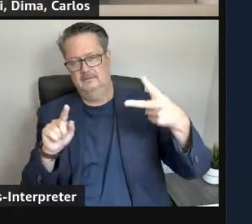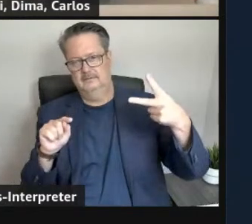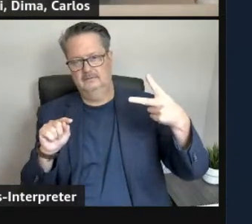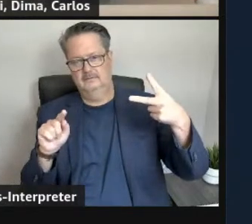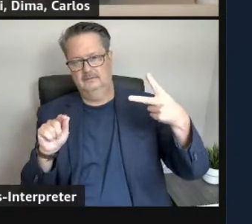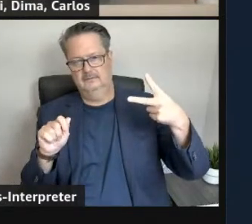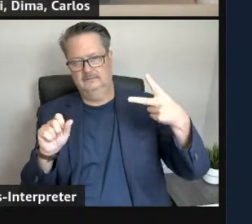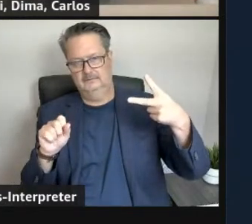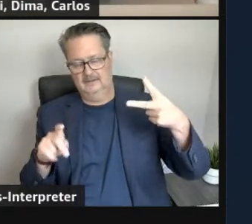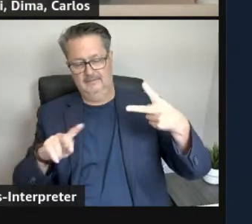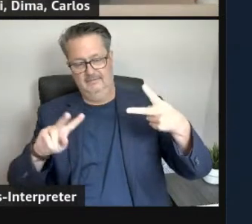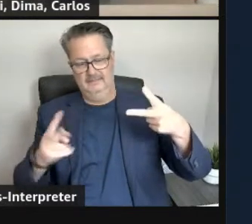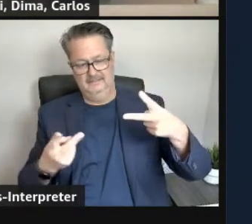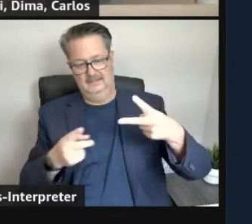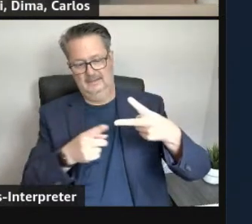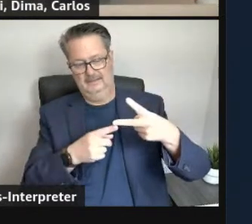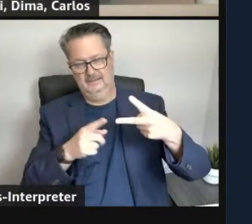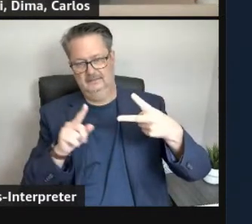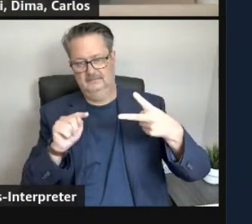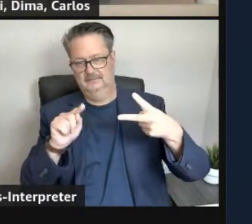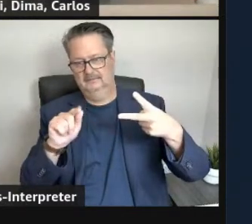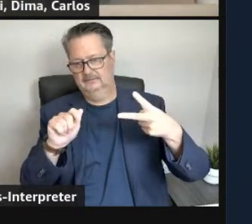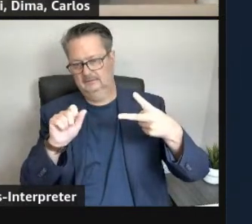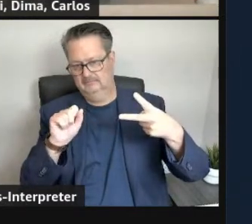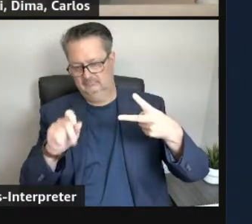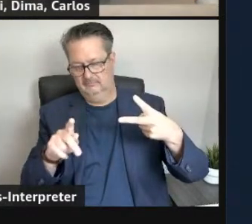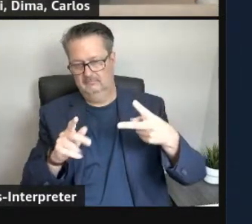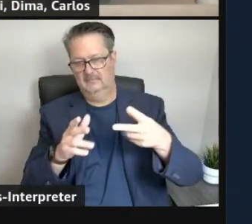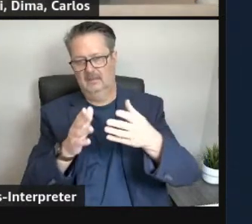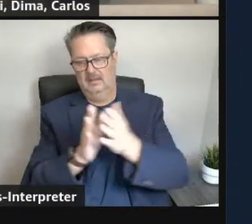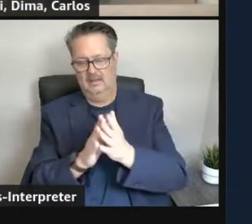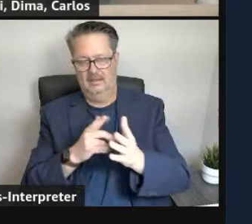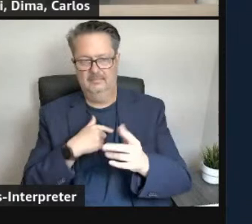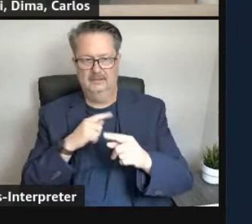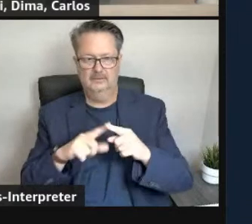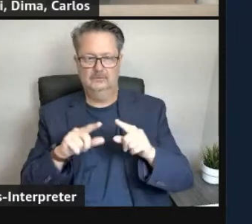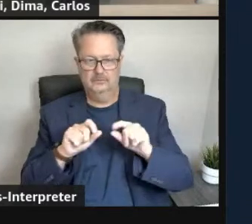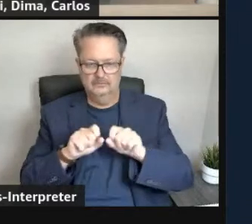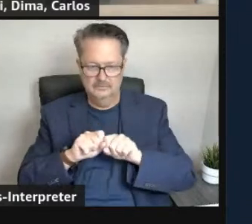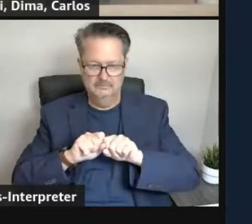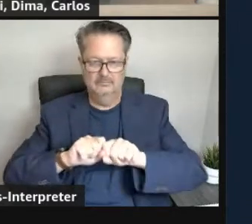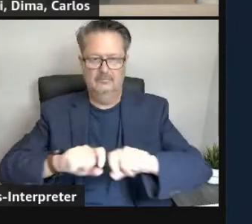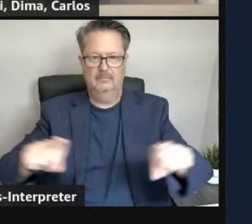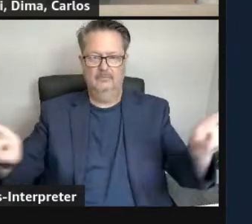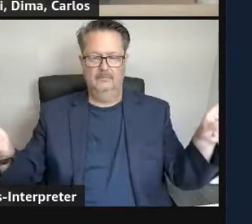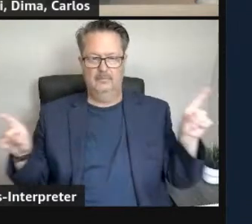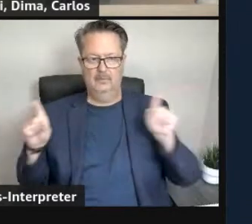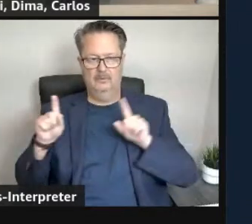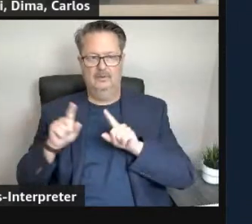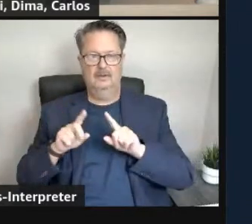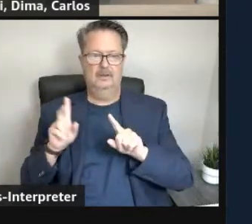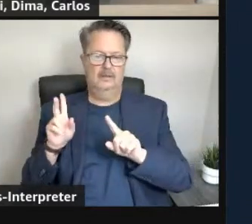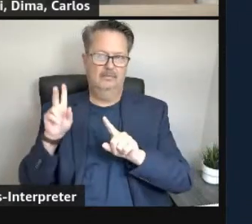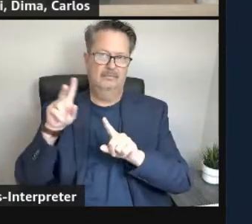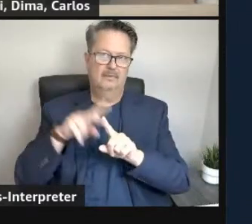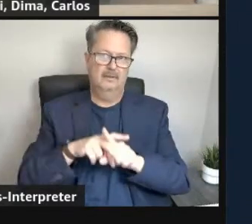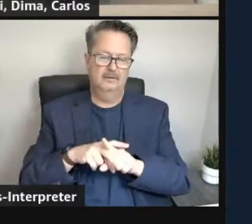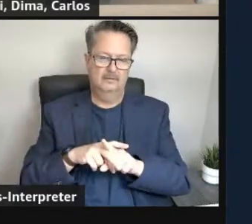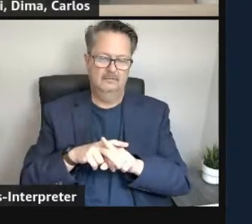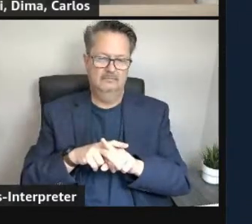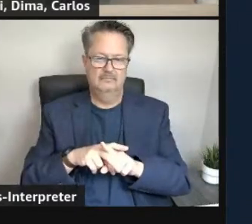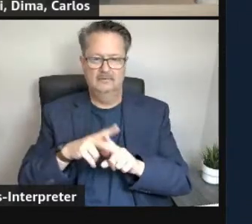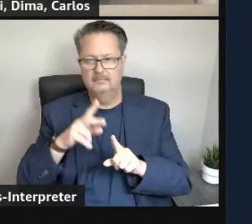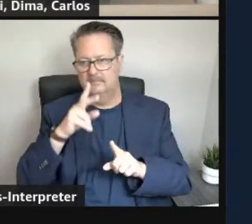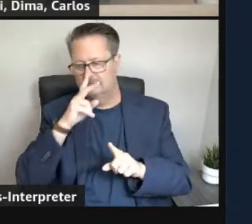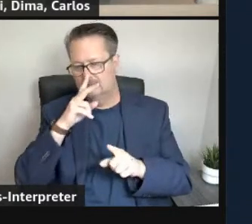So the second task asks me to deploy an application. Let me just read